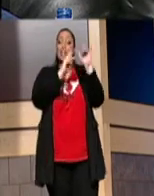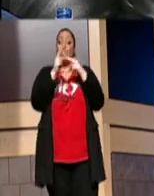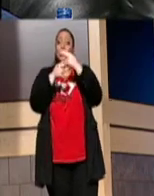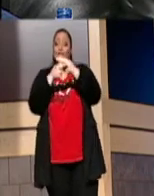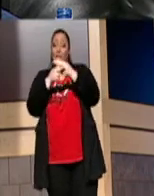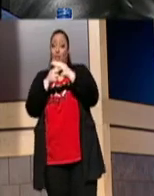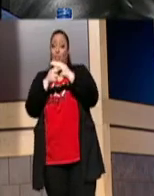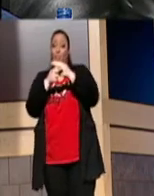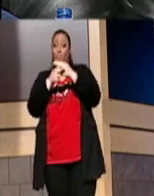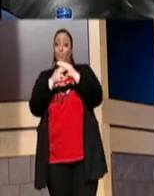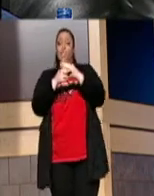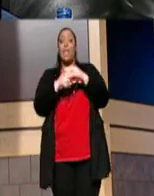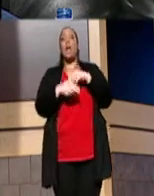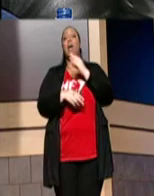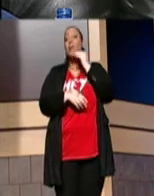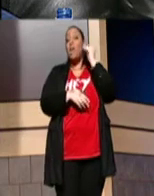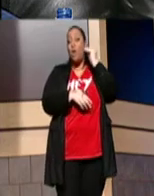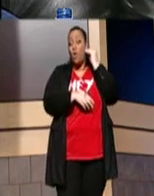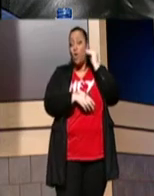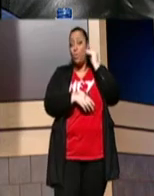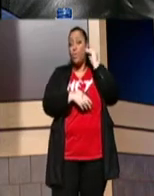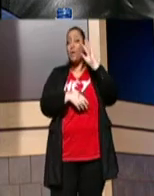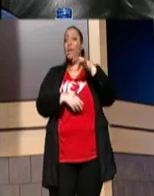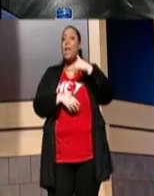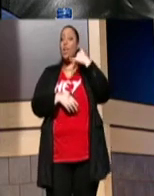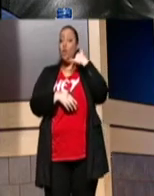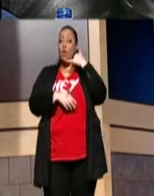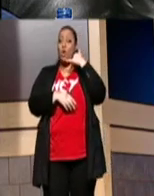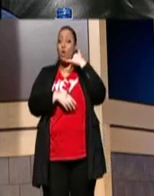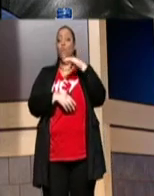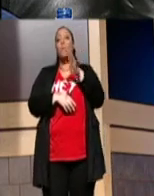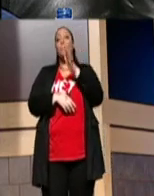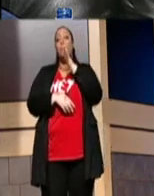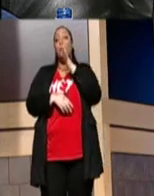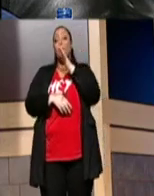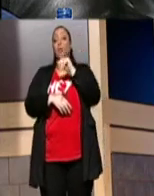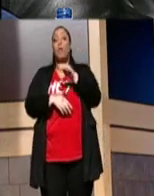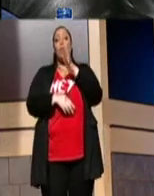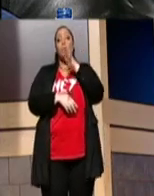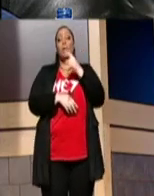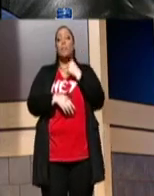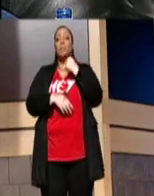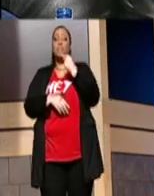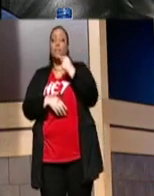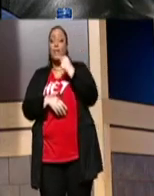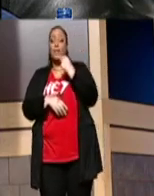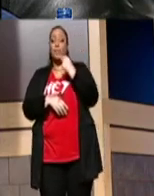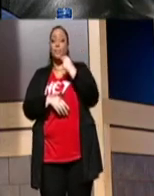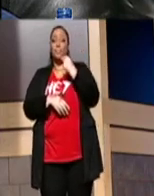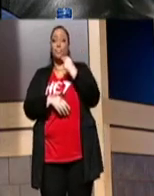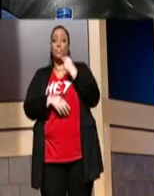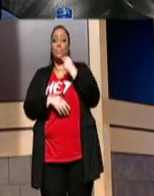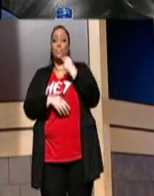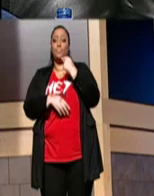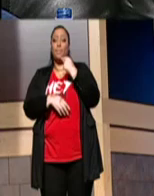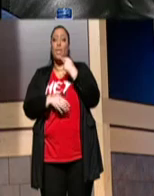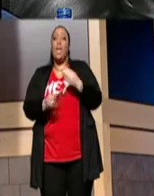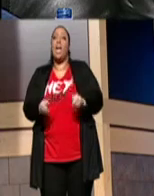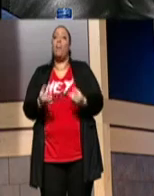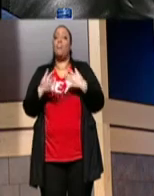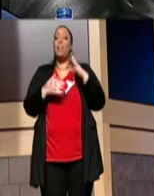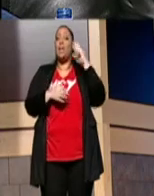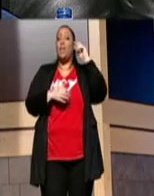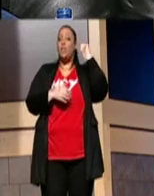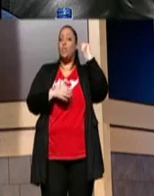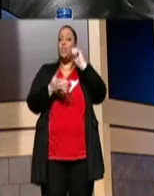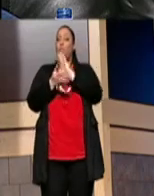she said, I got home, got a call from Mama. Mama said, Sister girl has a lot of toilet paper